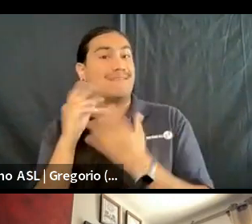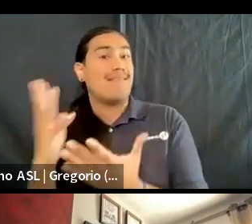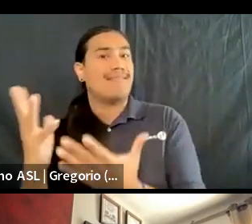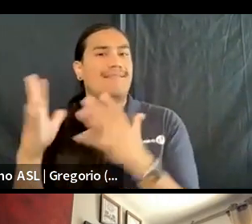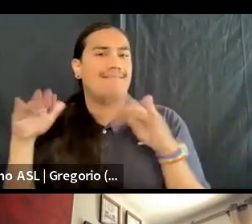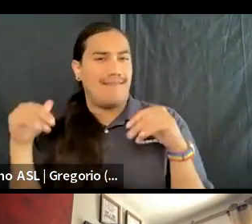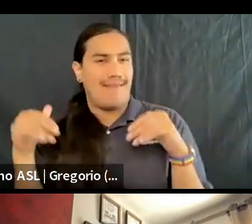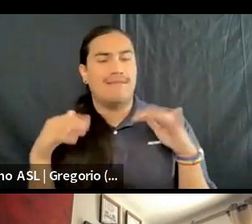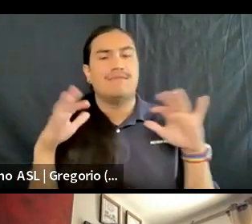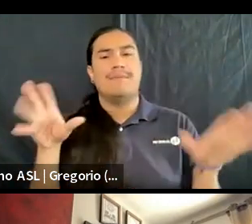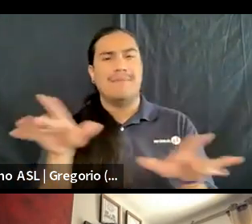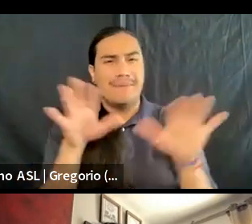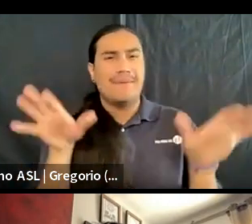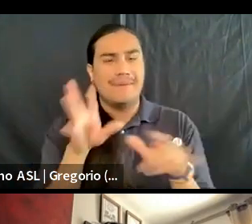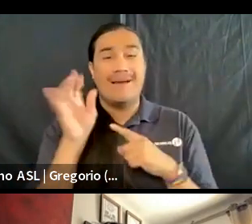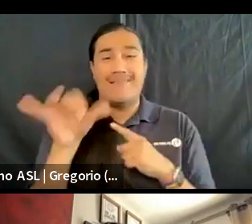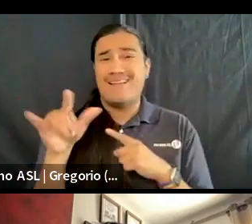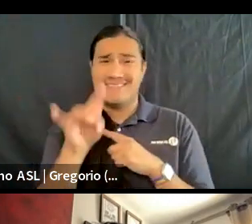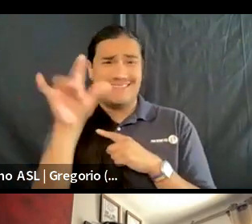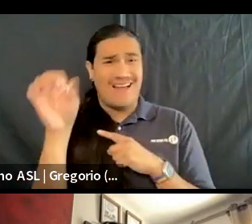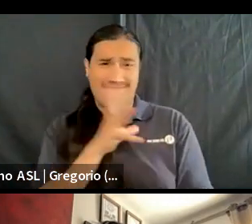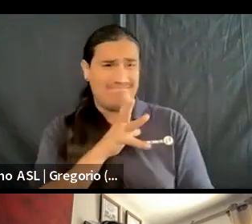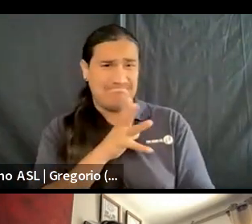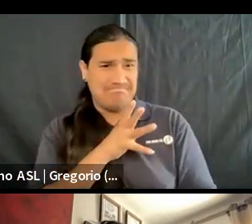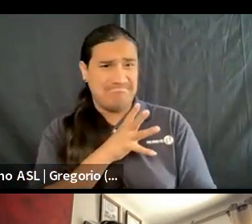And that's a style, you know, that's not a,